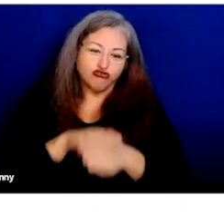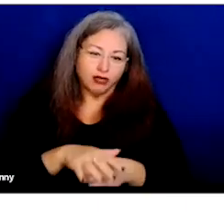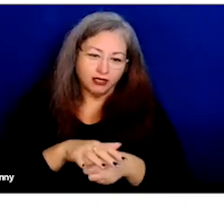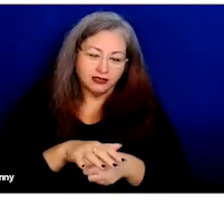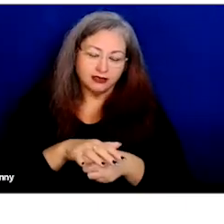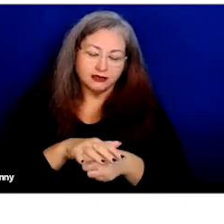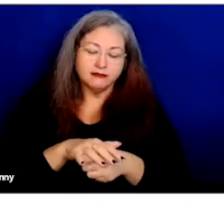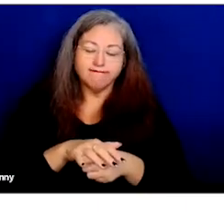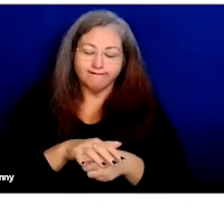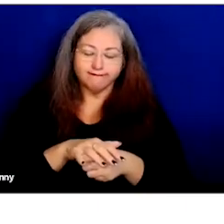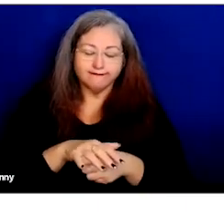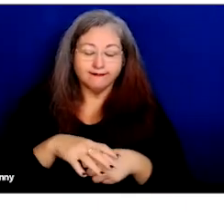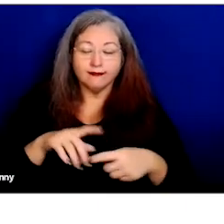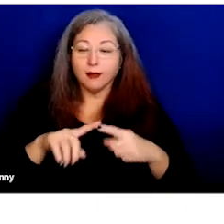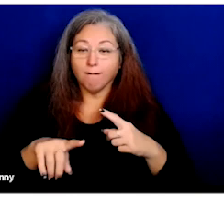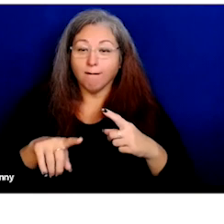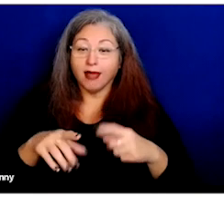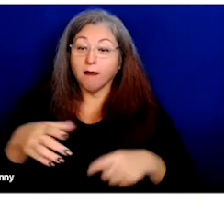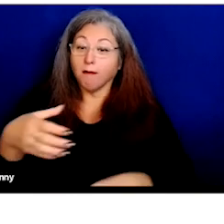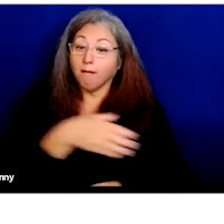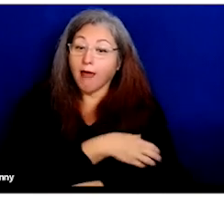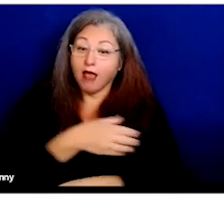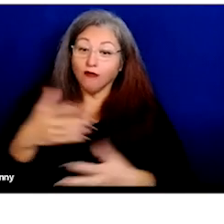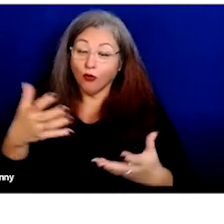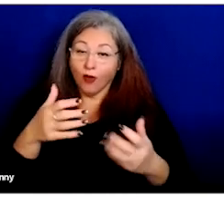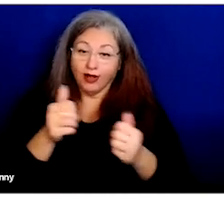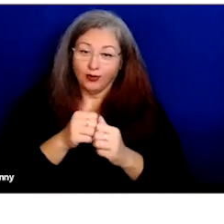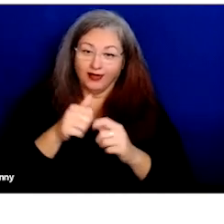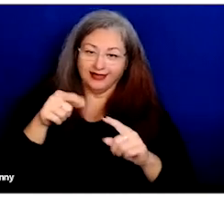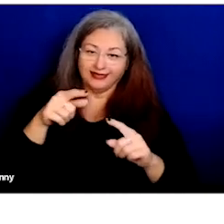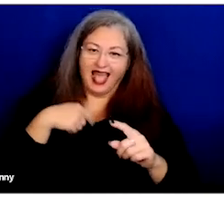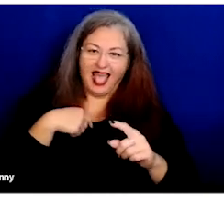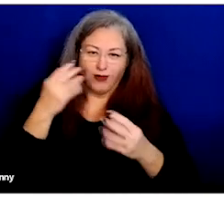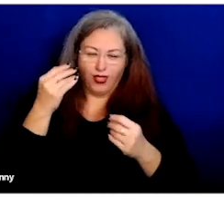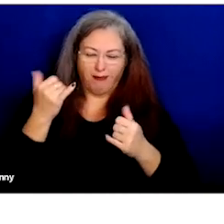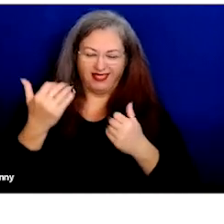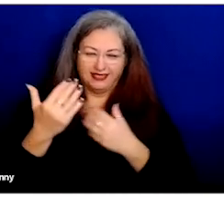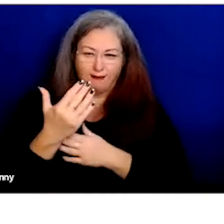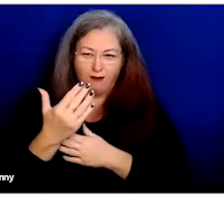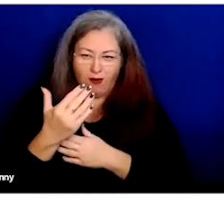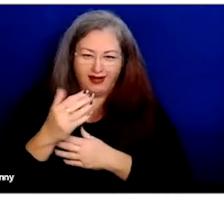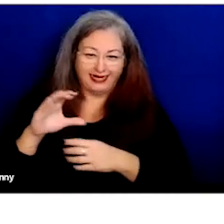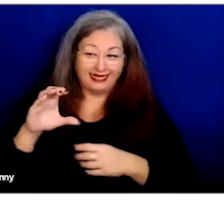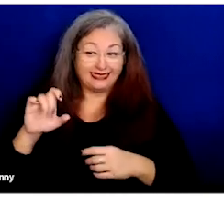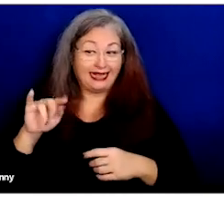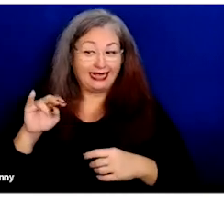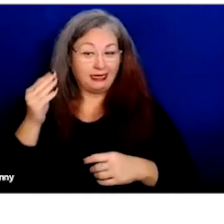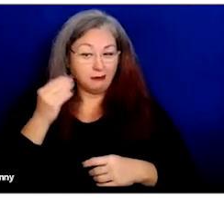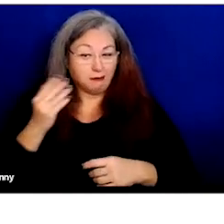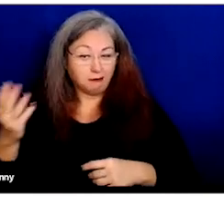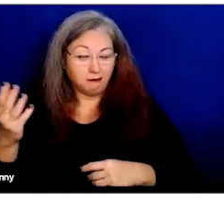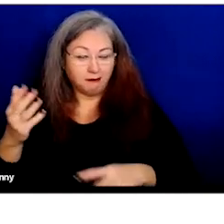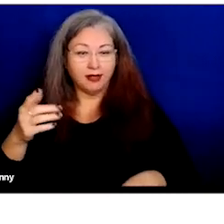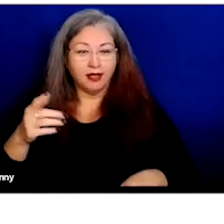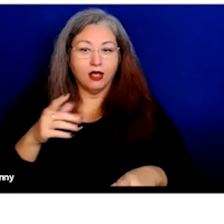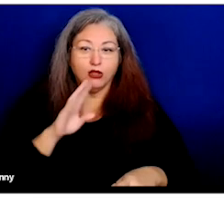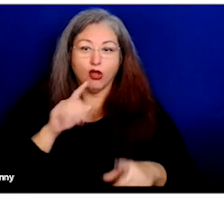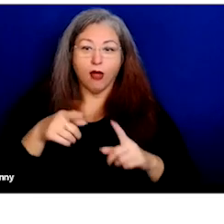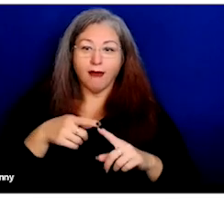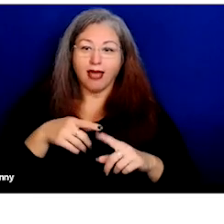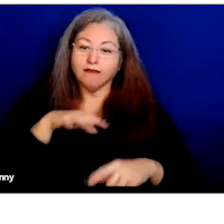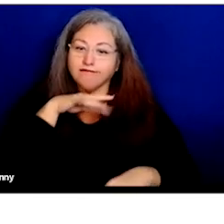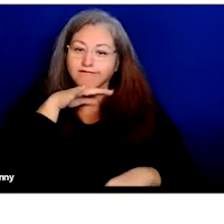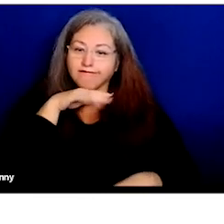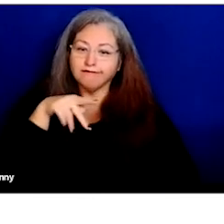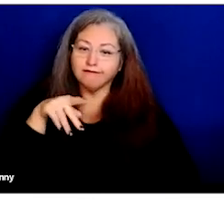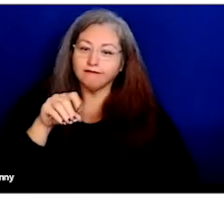Now, what's really, really powerful about this, and I was thinking about this morning, Celine, is when we talk about